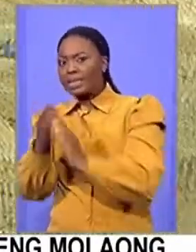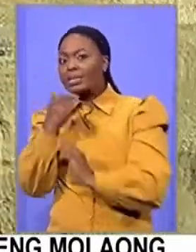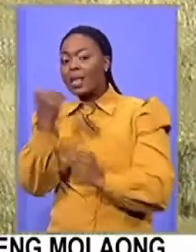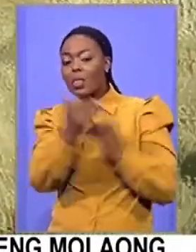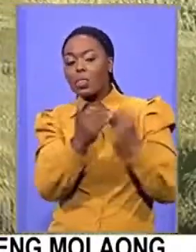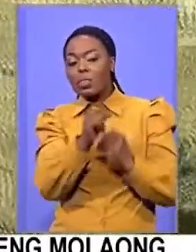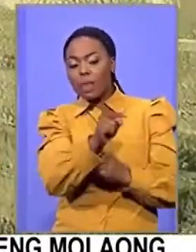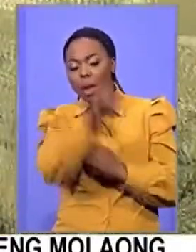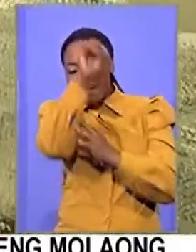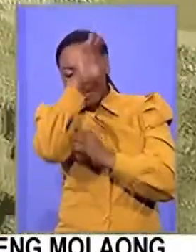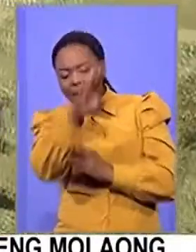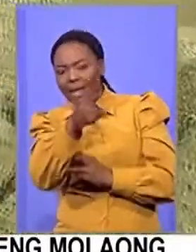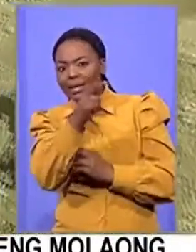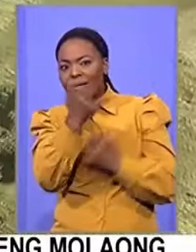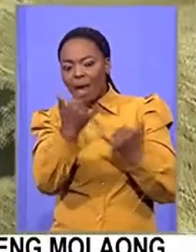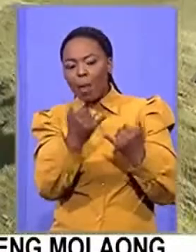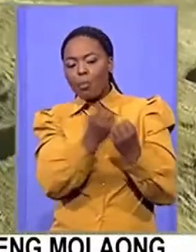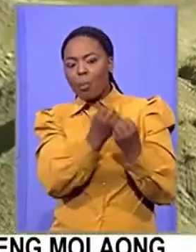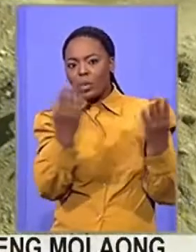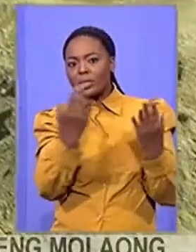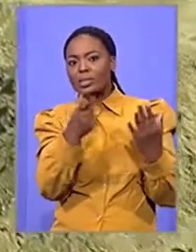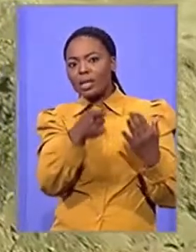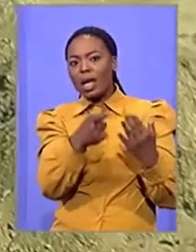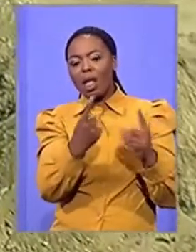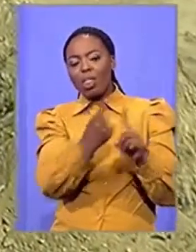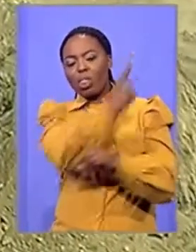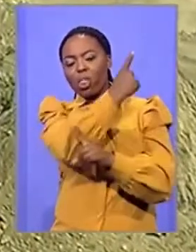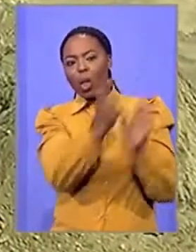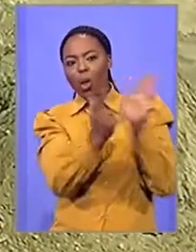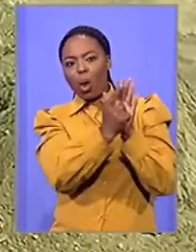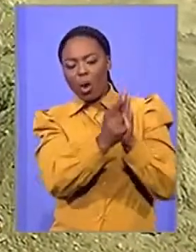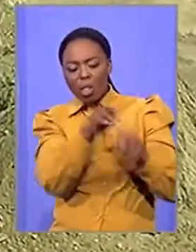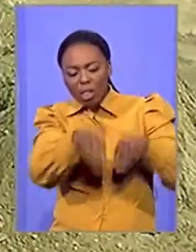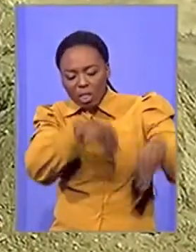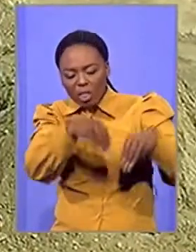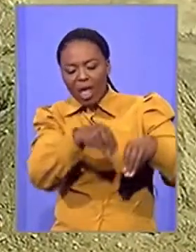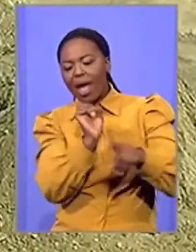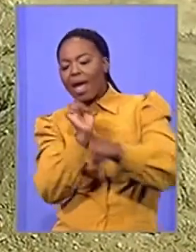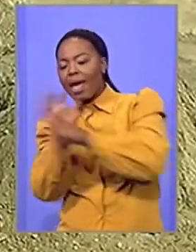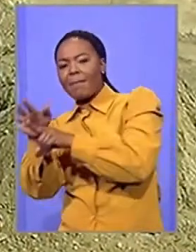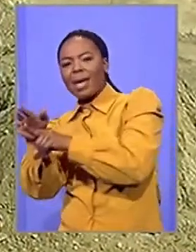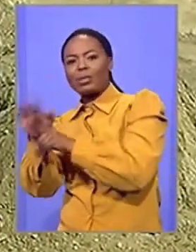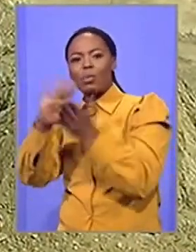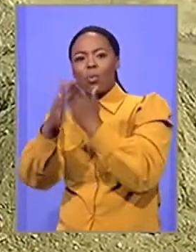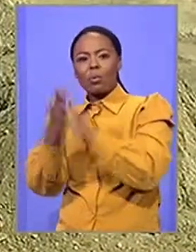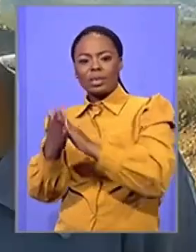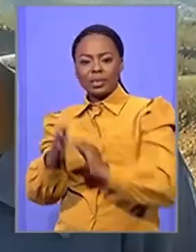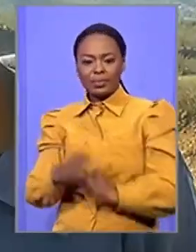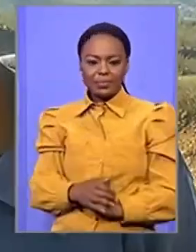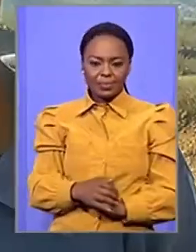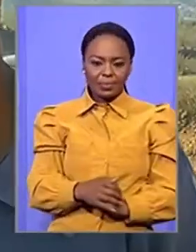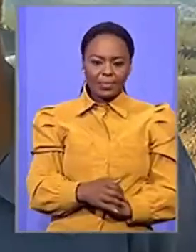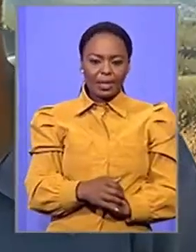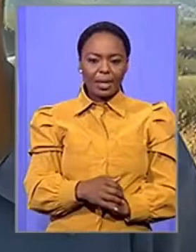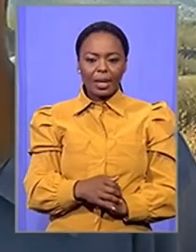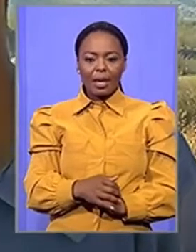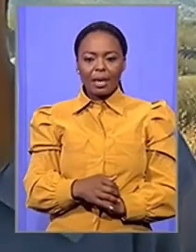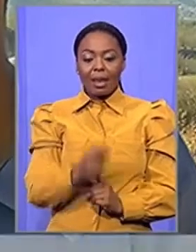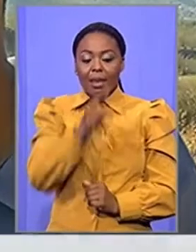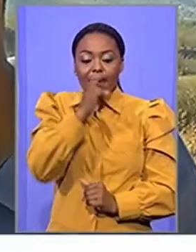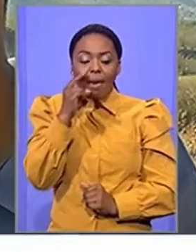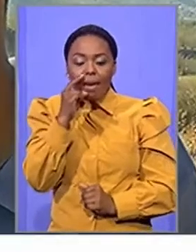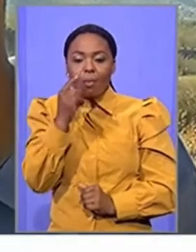molaong go amile gampe tikologo ya bona. Go šetše go na le bana ba ile gore ke bolalweng sogana jalo le ge nka sentšhe maina a